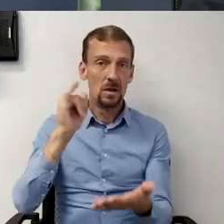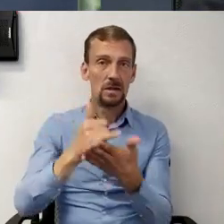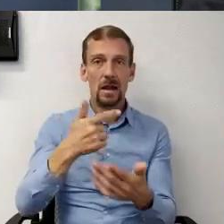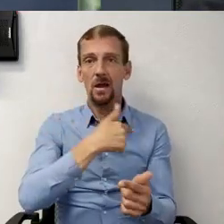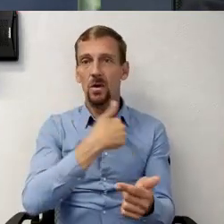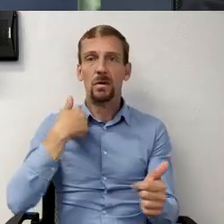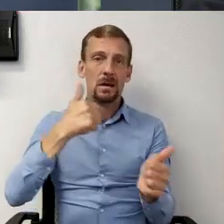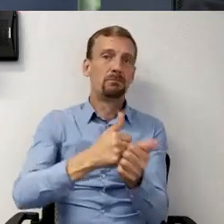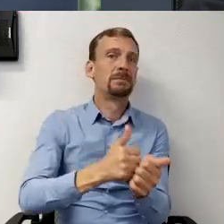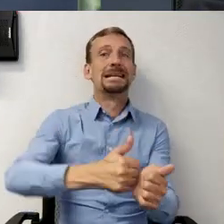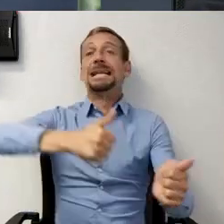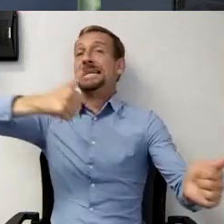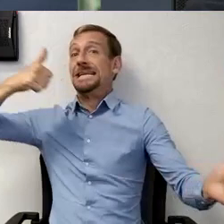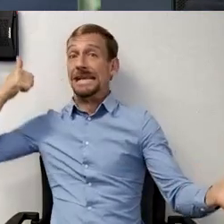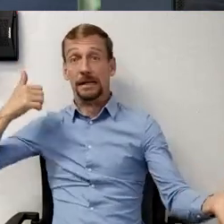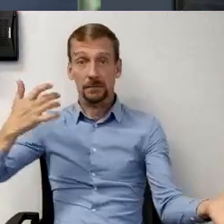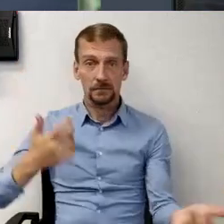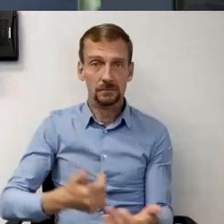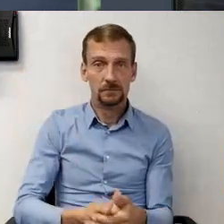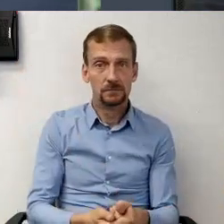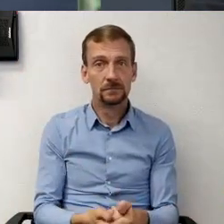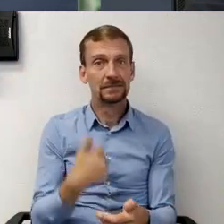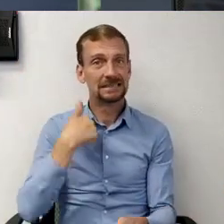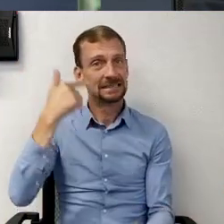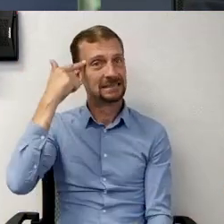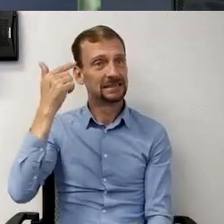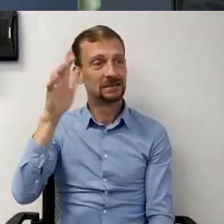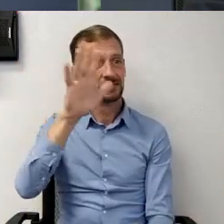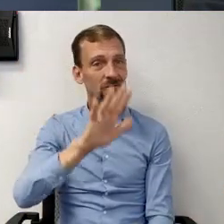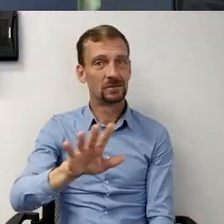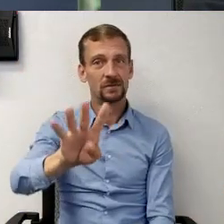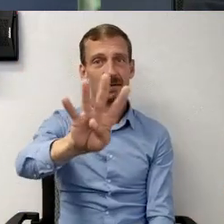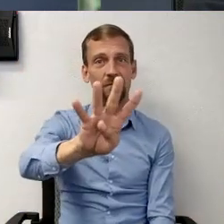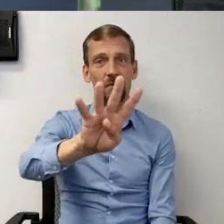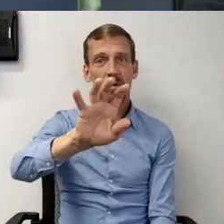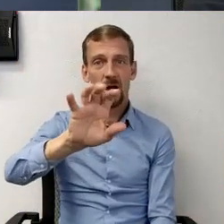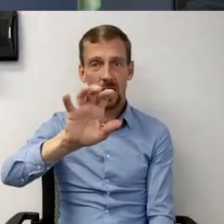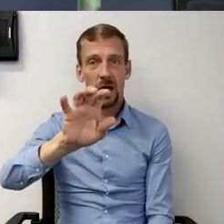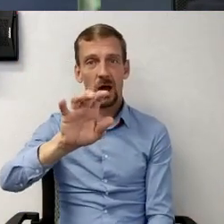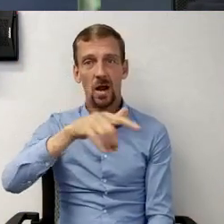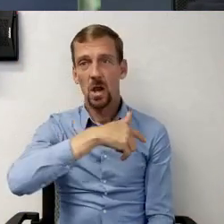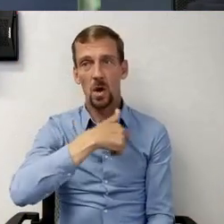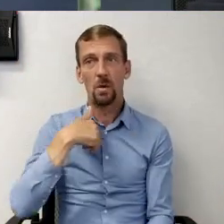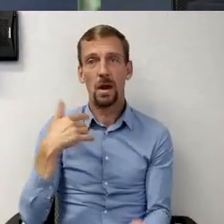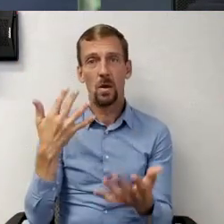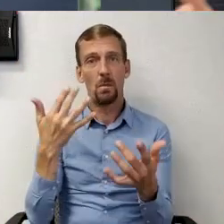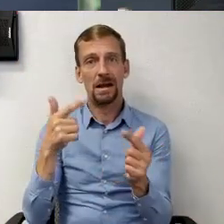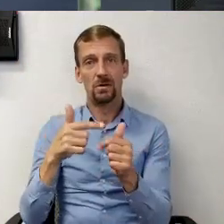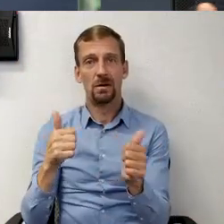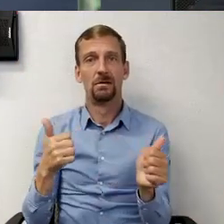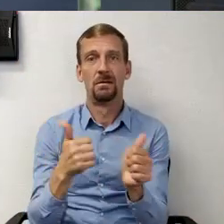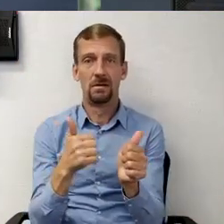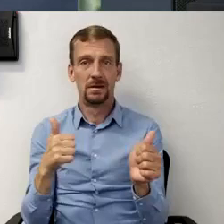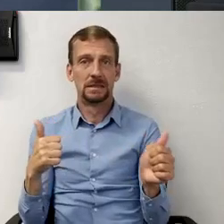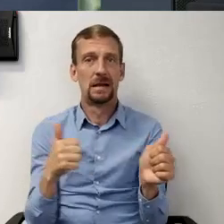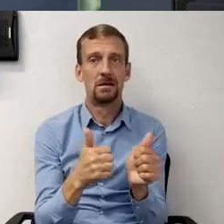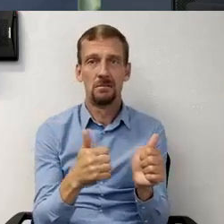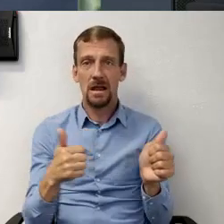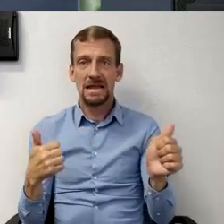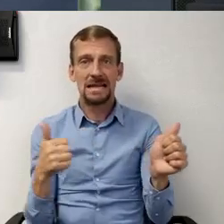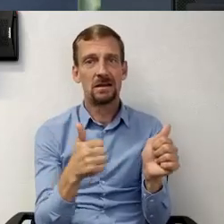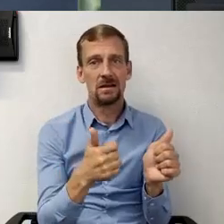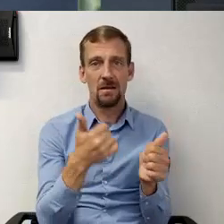that we have, I think 400 on any given day that we're waiting to catch up with. That's why we've now gone back